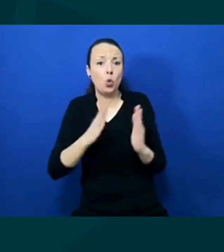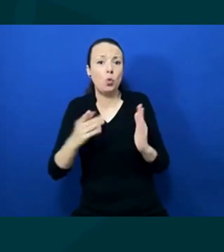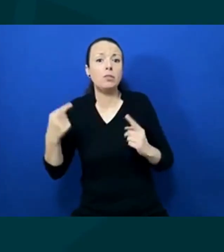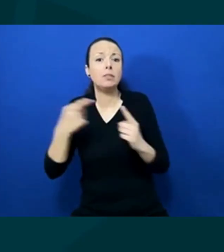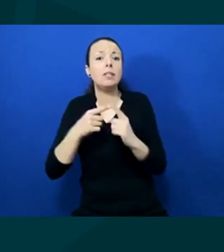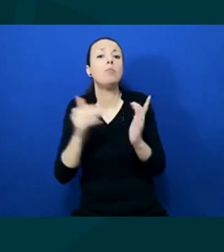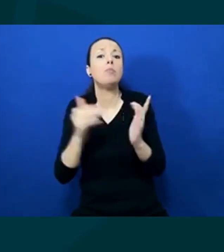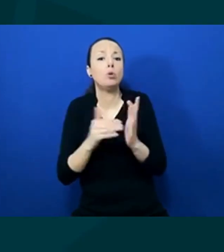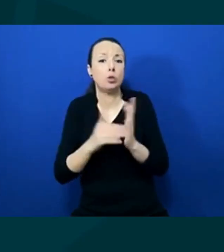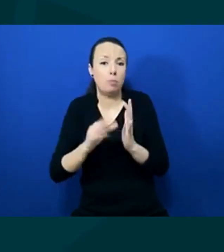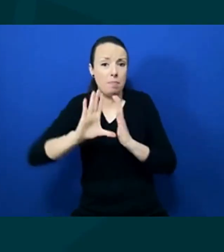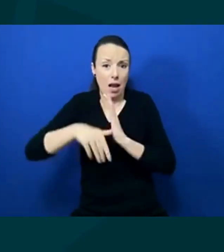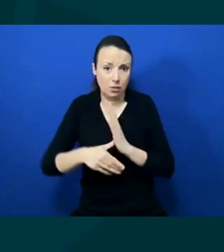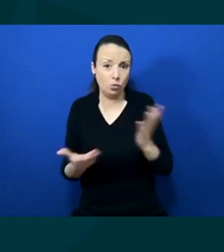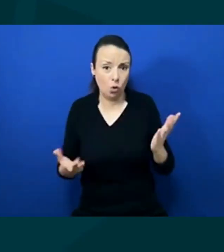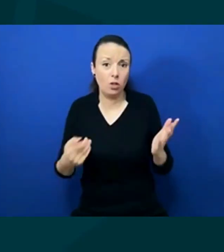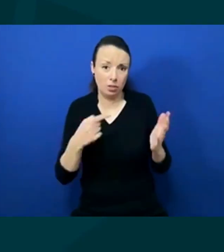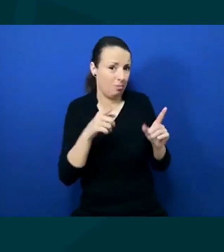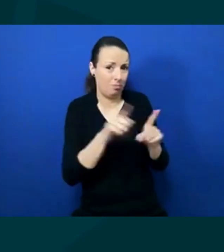emissions in our cities.